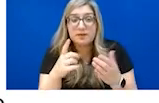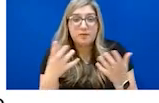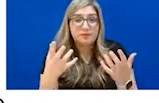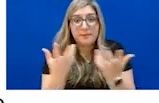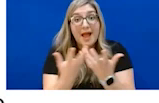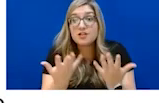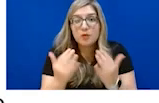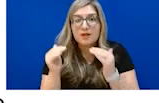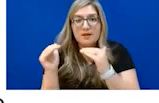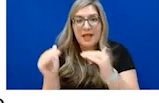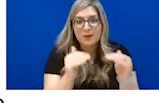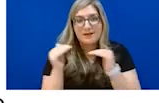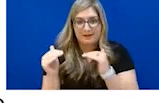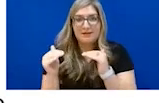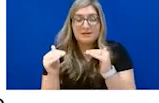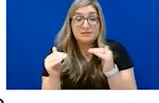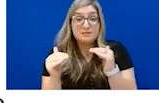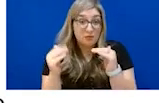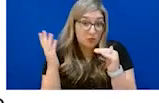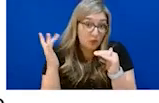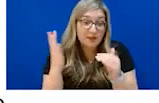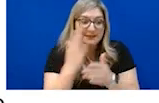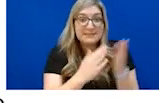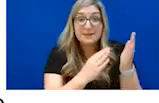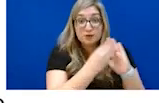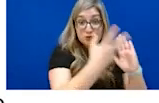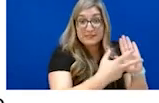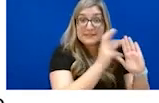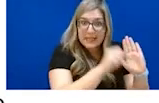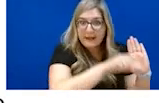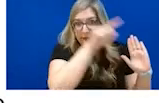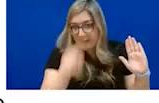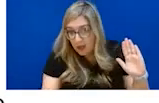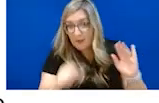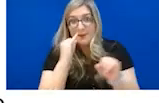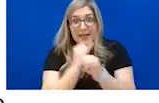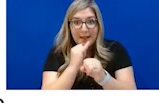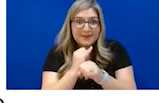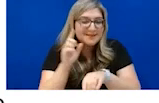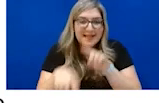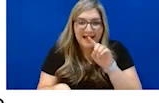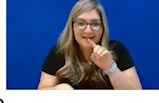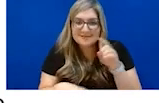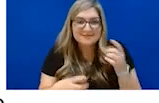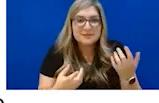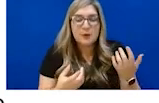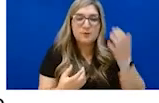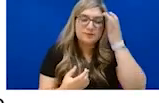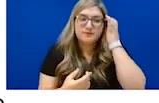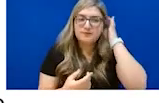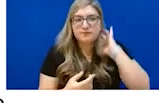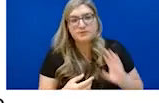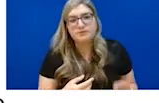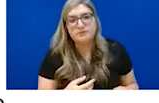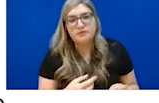Students who could not normally come to campus and not earn any college degree have